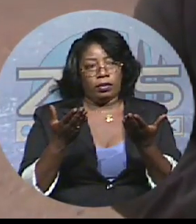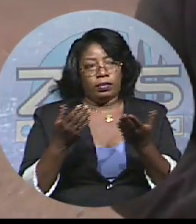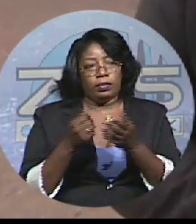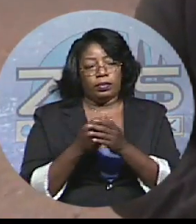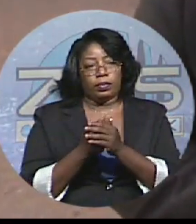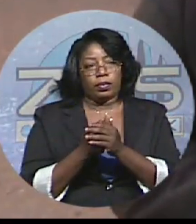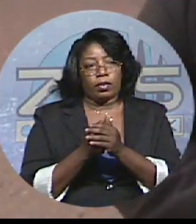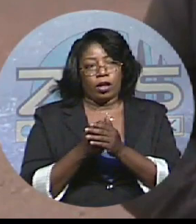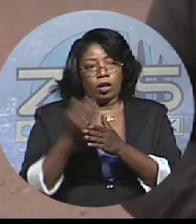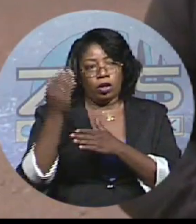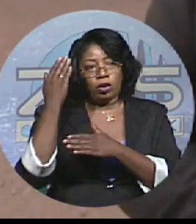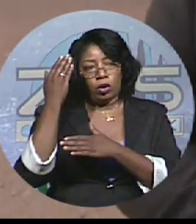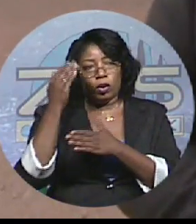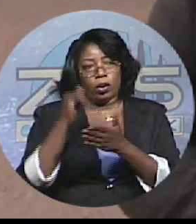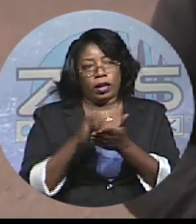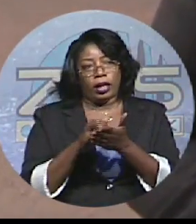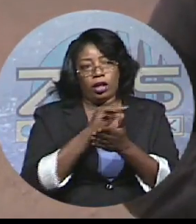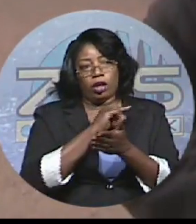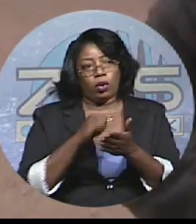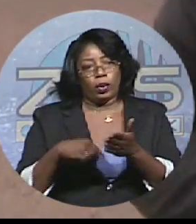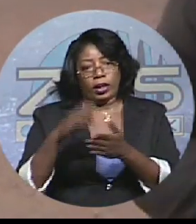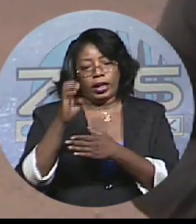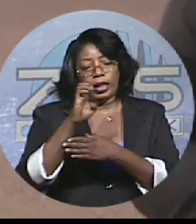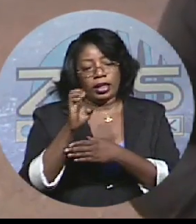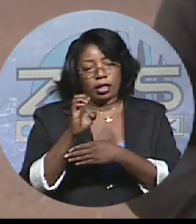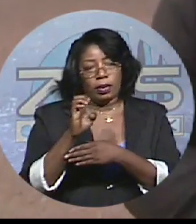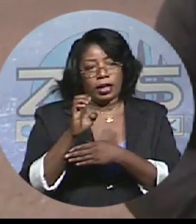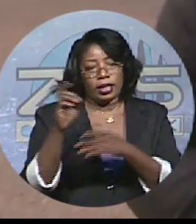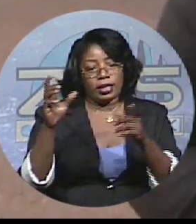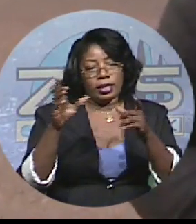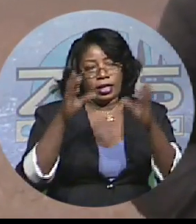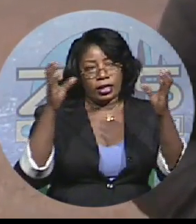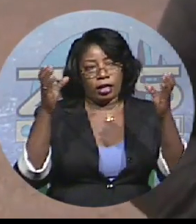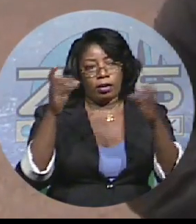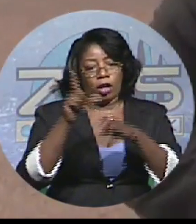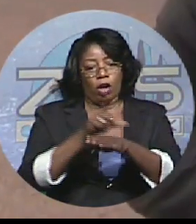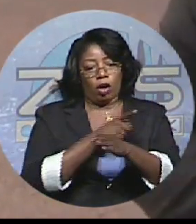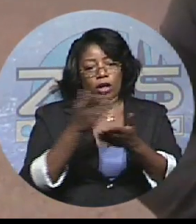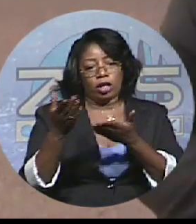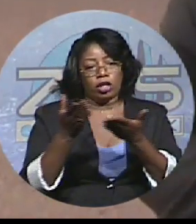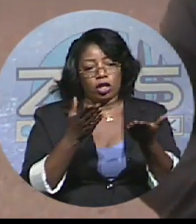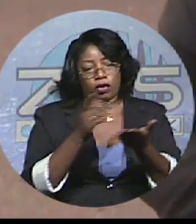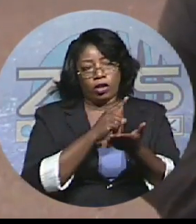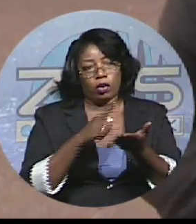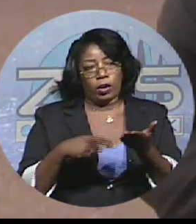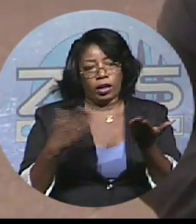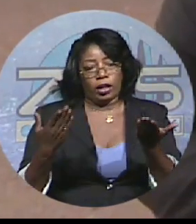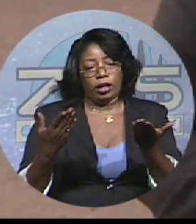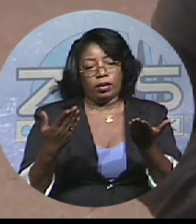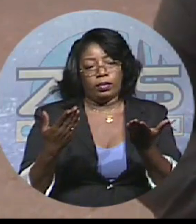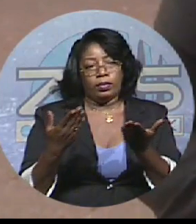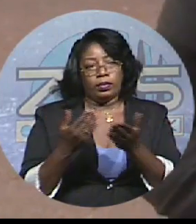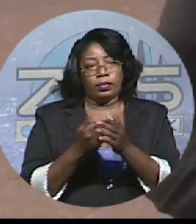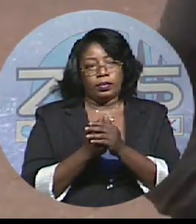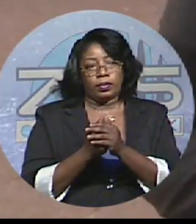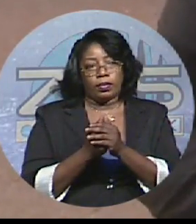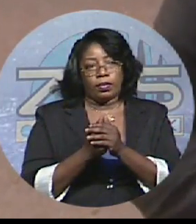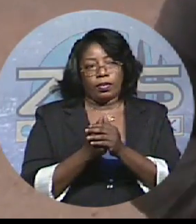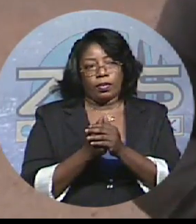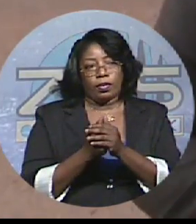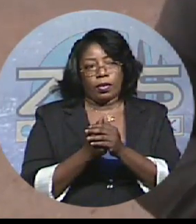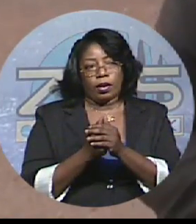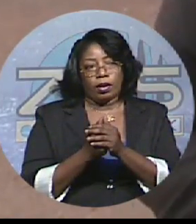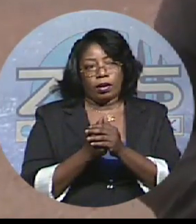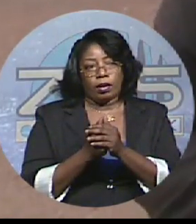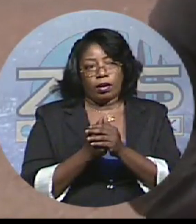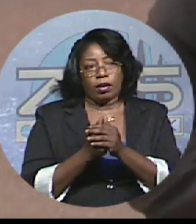visiting. As you may be aware, the Queen Elizabeth is celebrating being the longest serving monarch here in Great Britain as a milestone